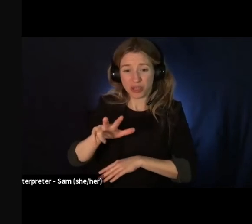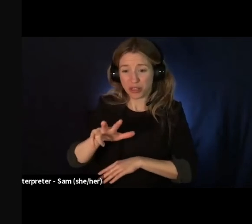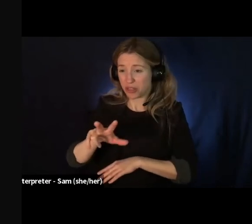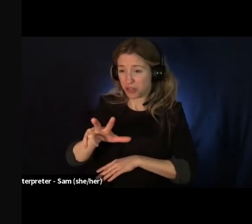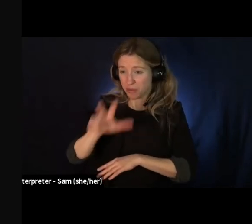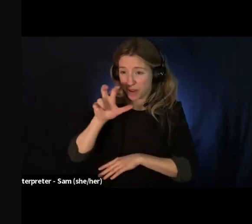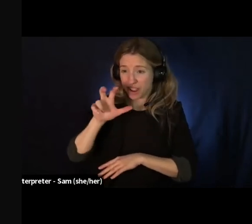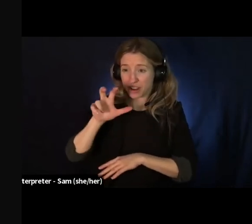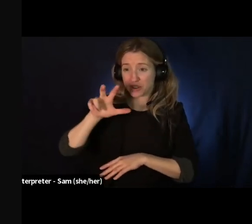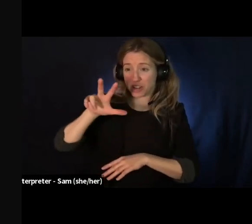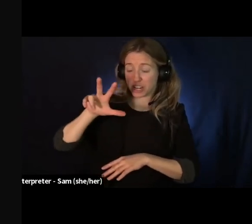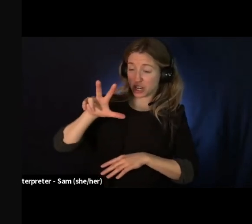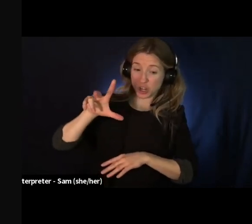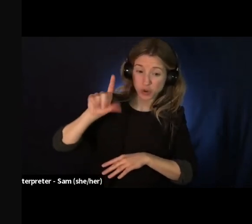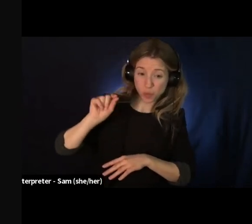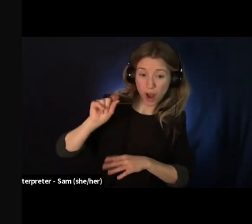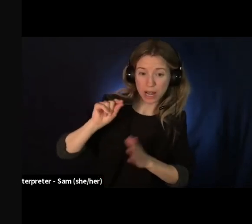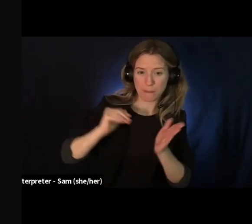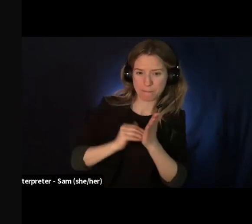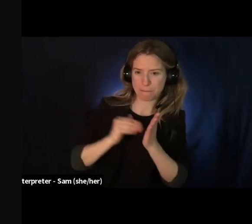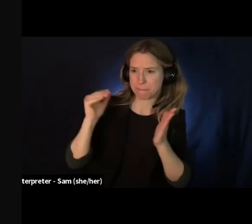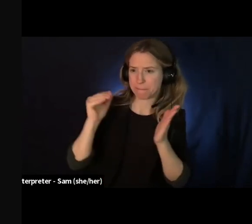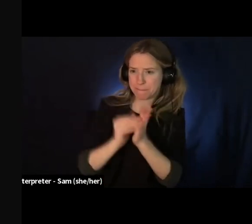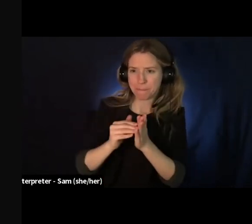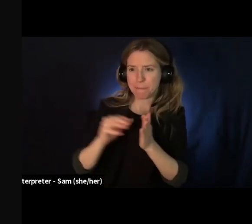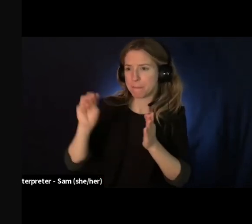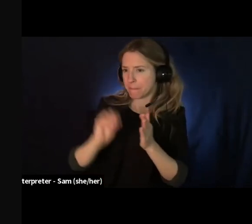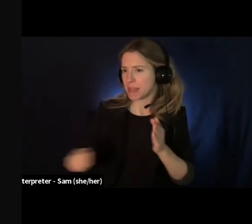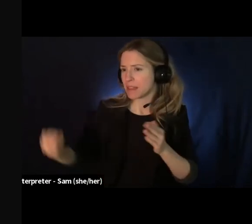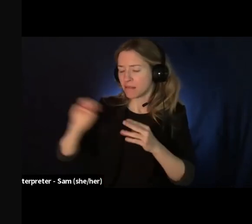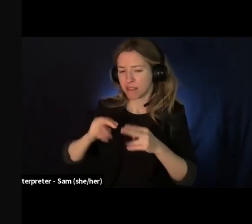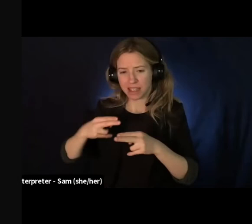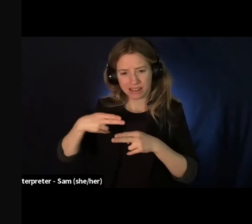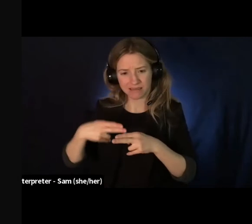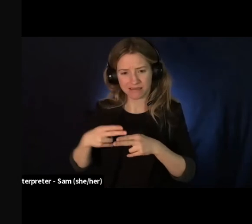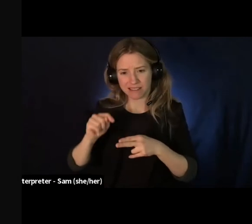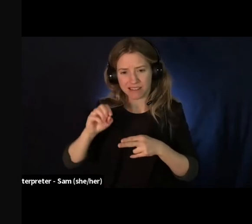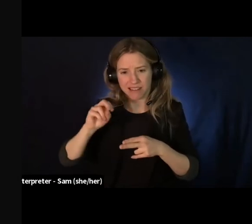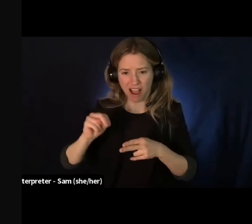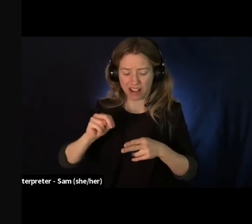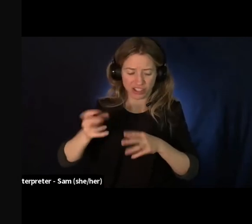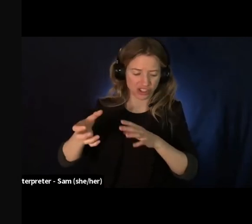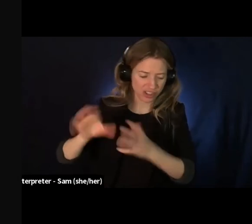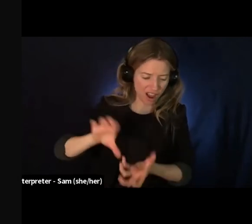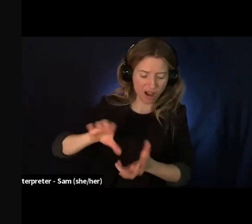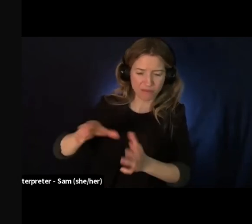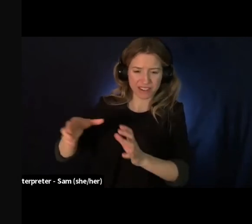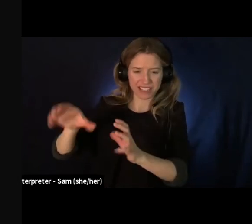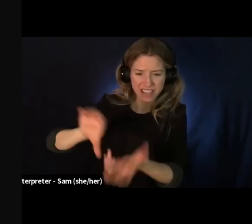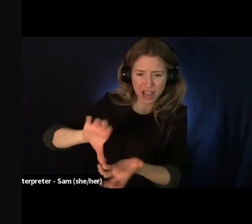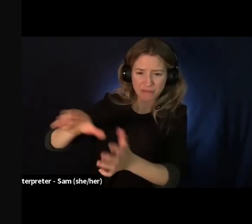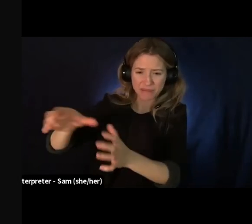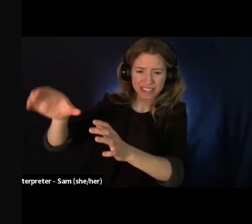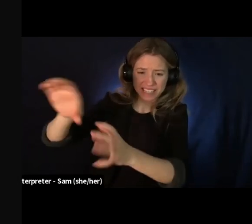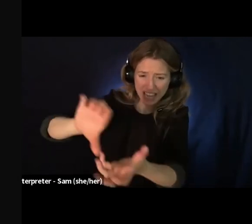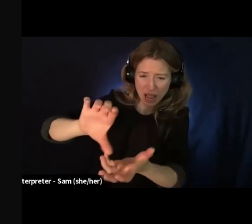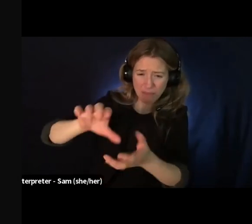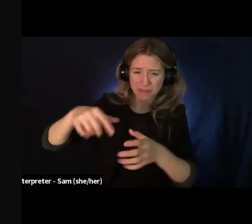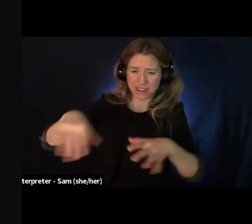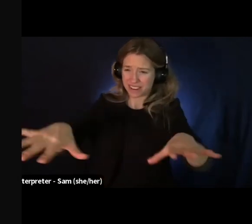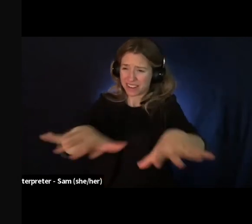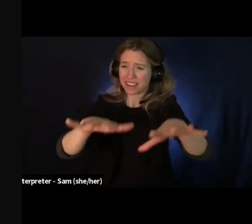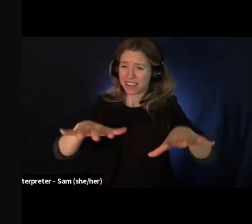and illegal dumps that the town had in the Peters Mine, which is 2,400 feet